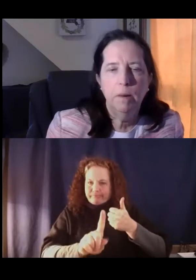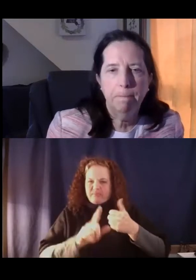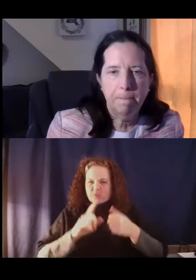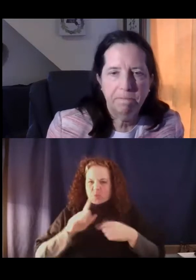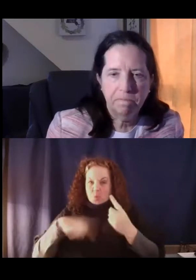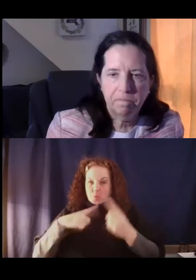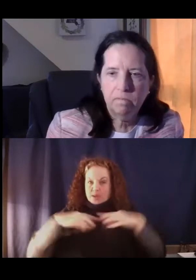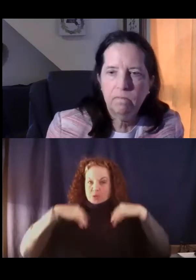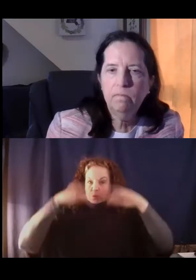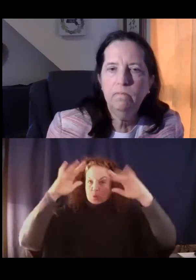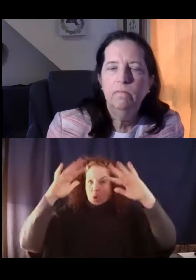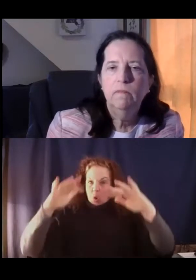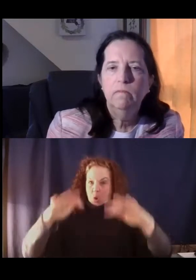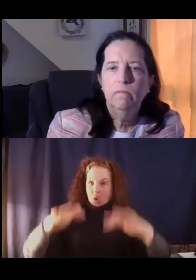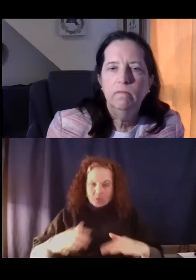events.